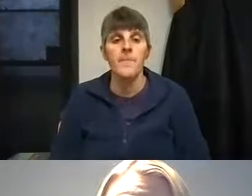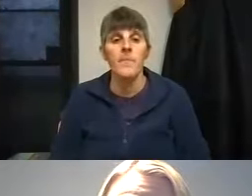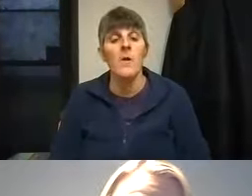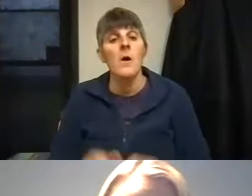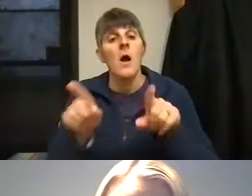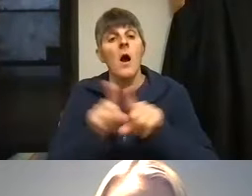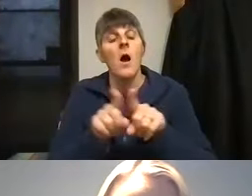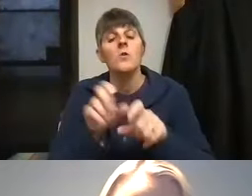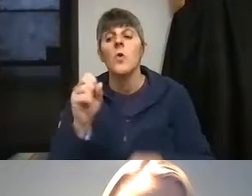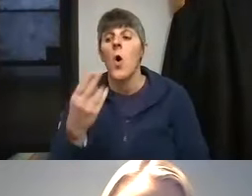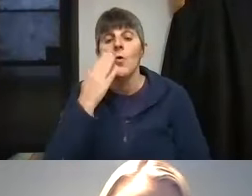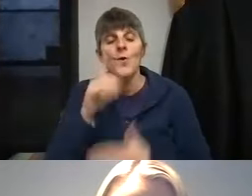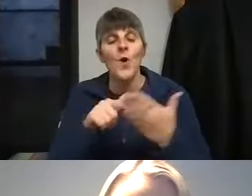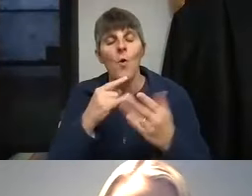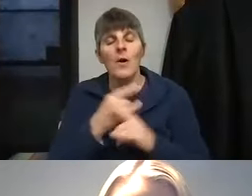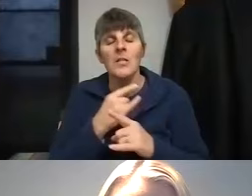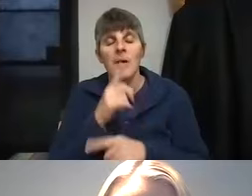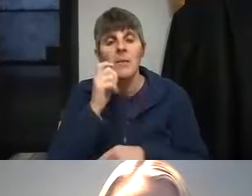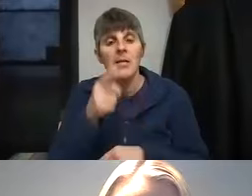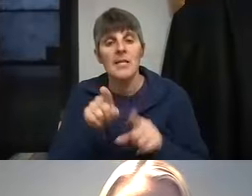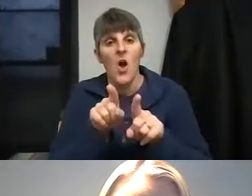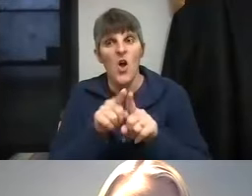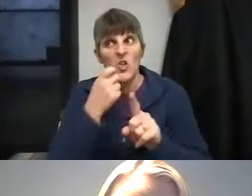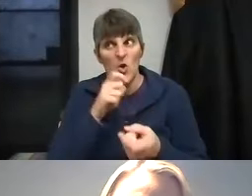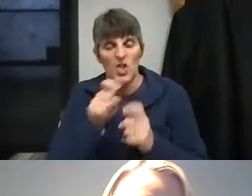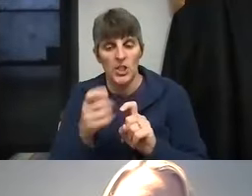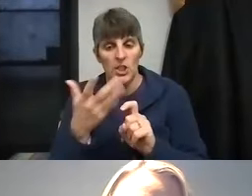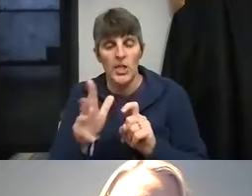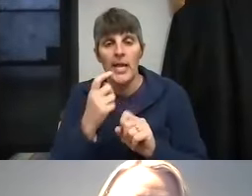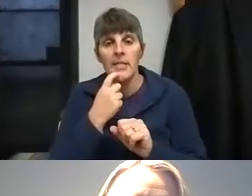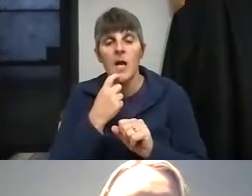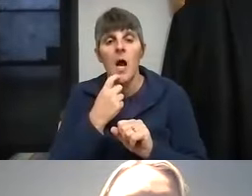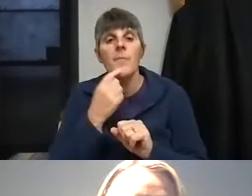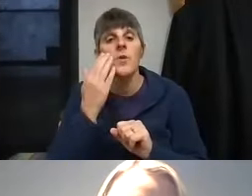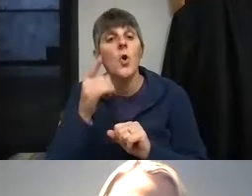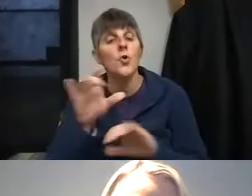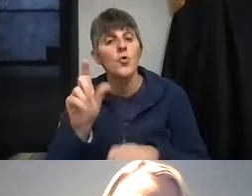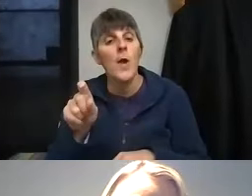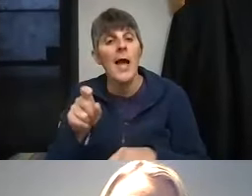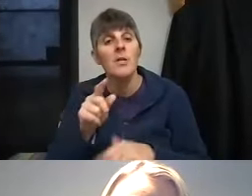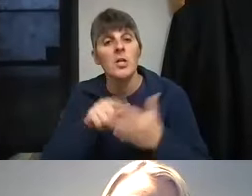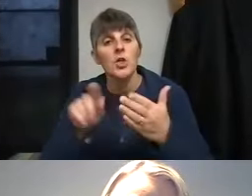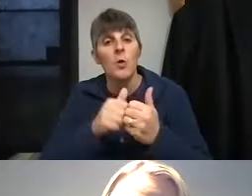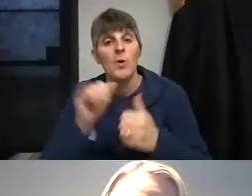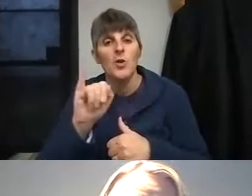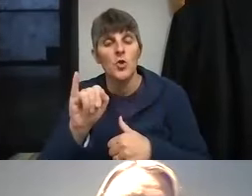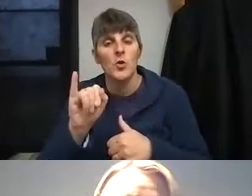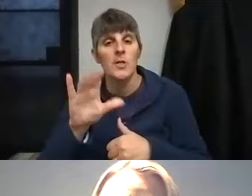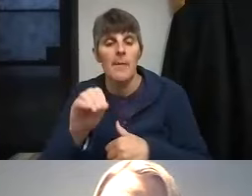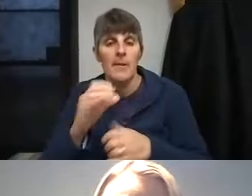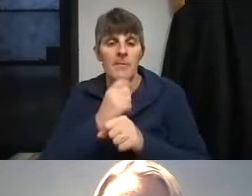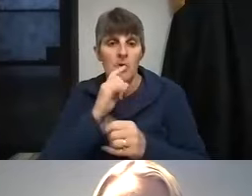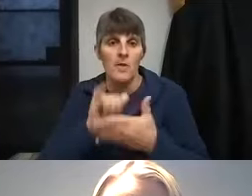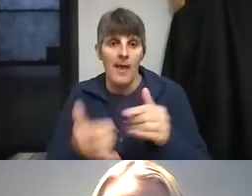Also, it's funny because this also just changed. You do have to check with your insurance provider to see if